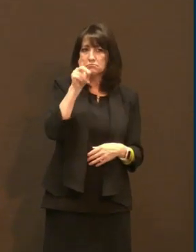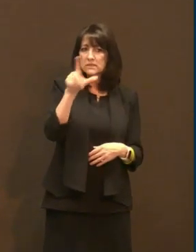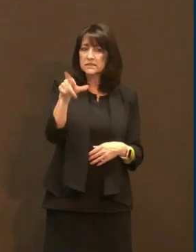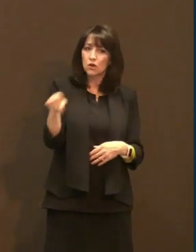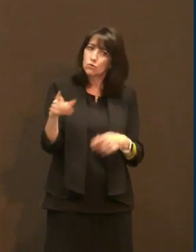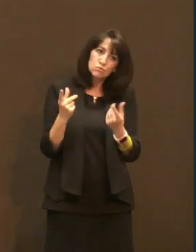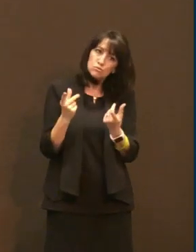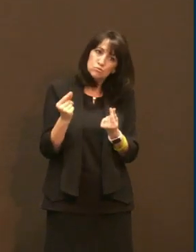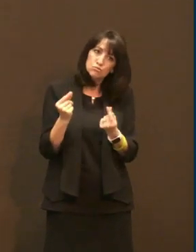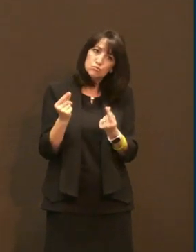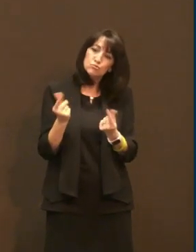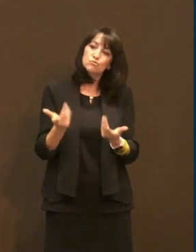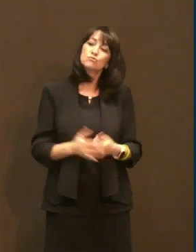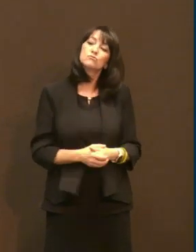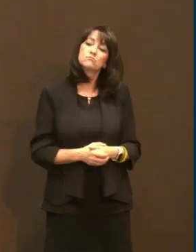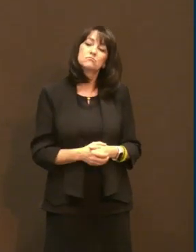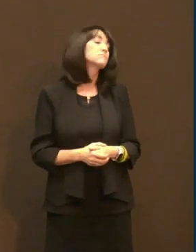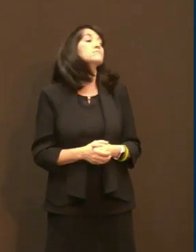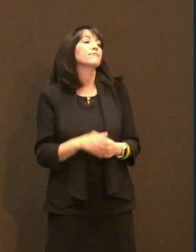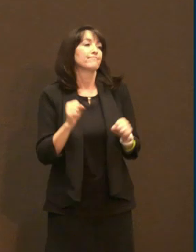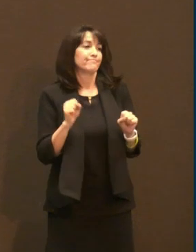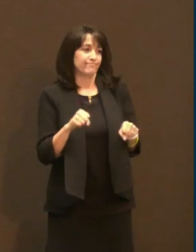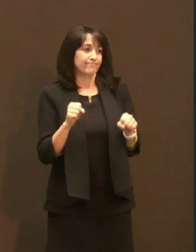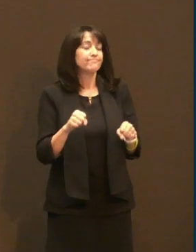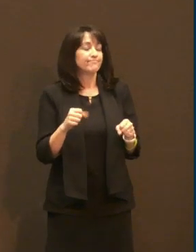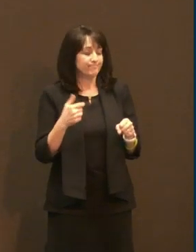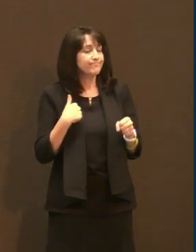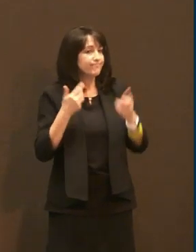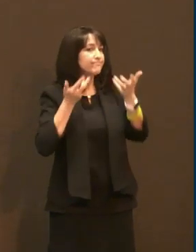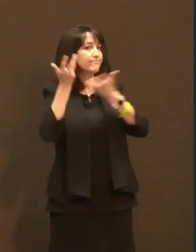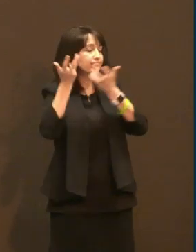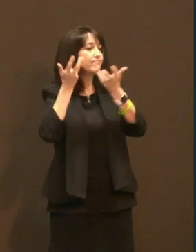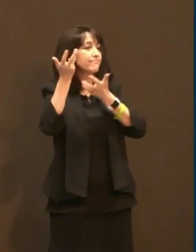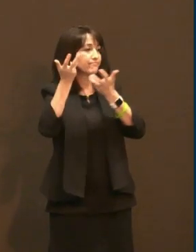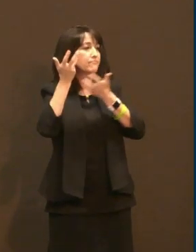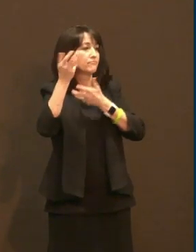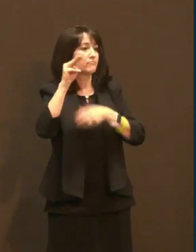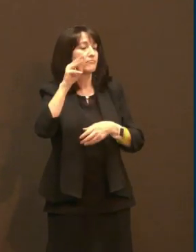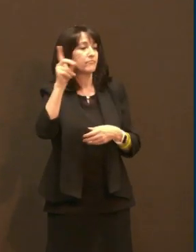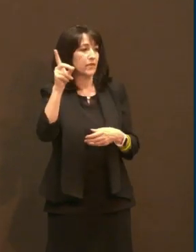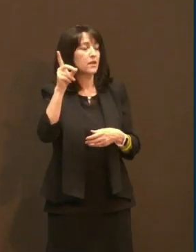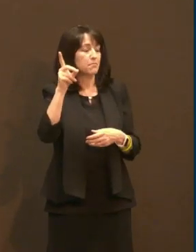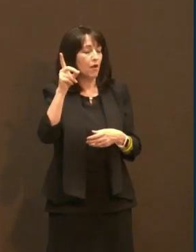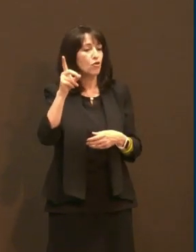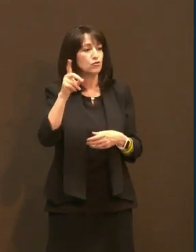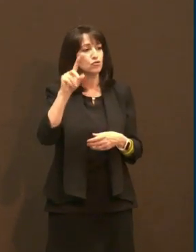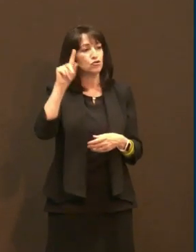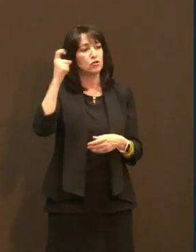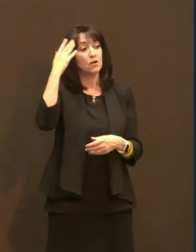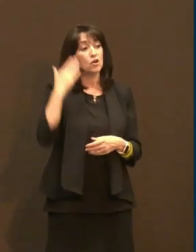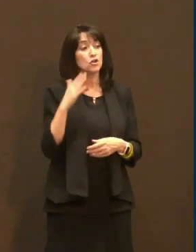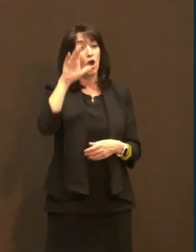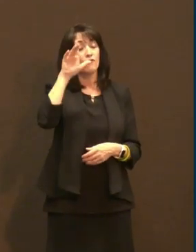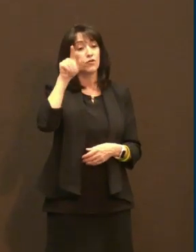with Governor Hogan, and we have been calling his office. I think local officials down